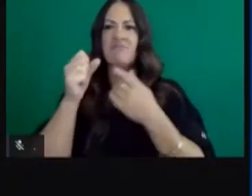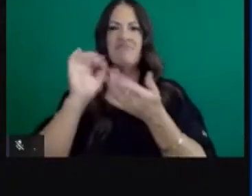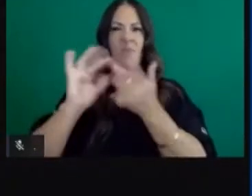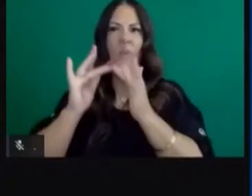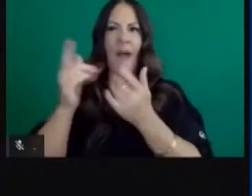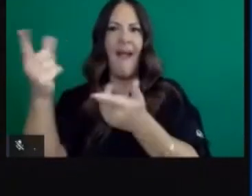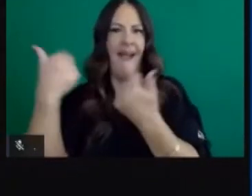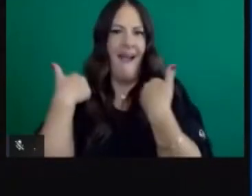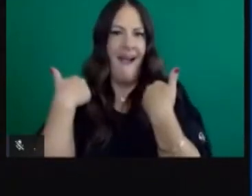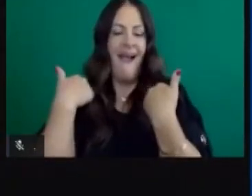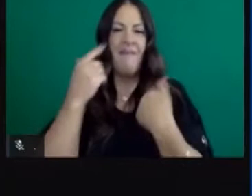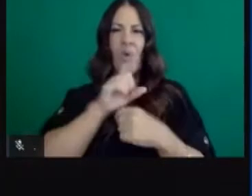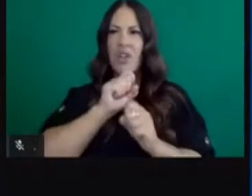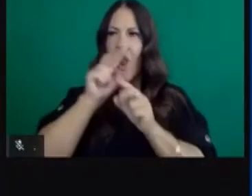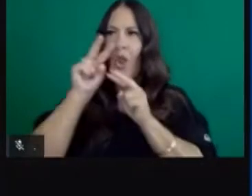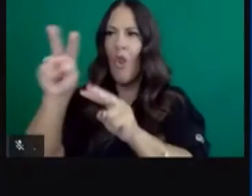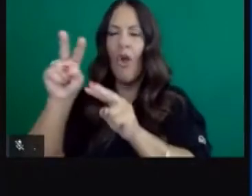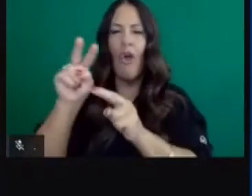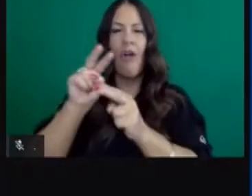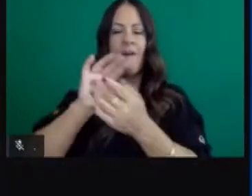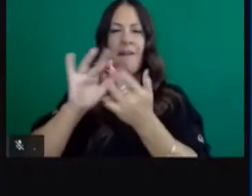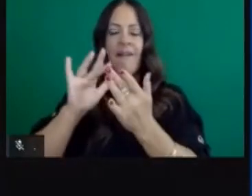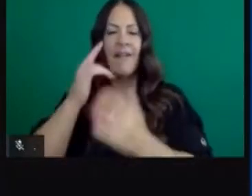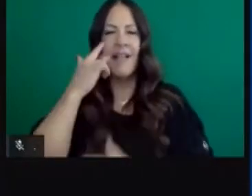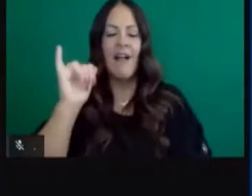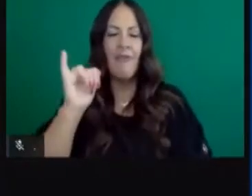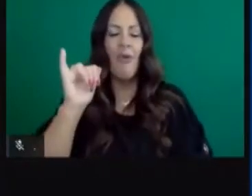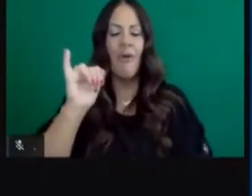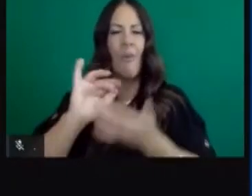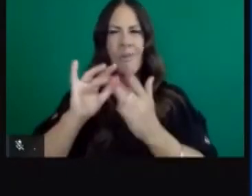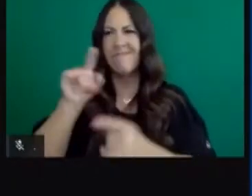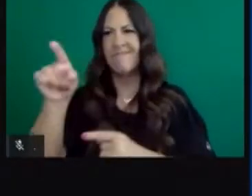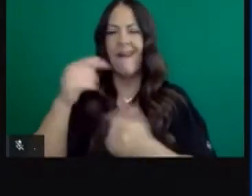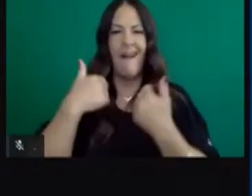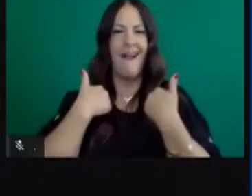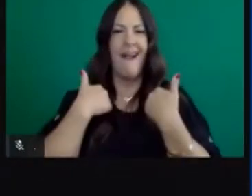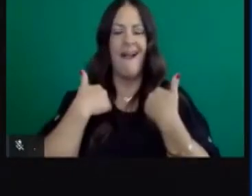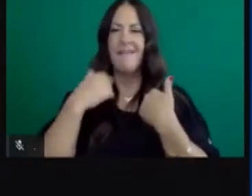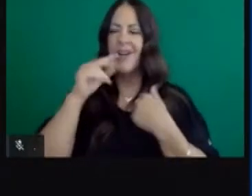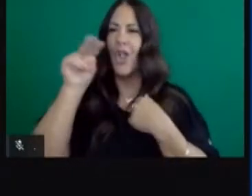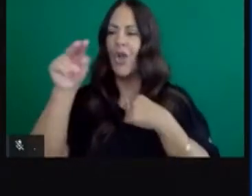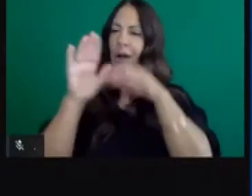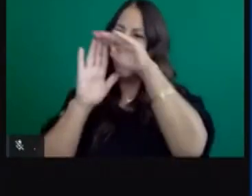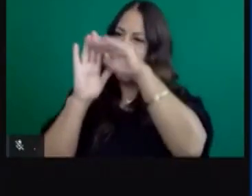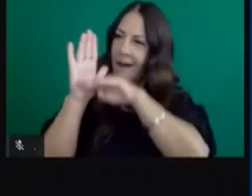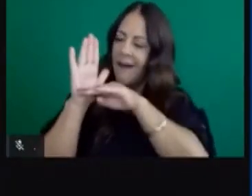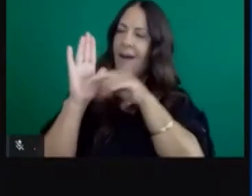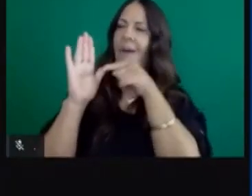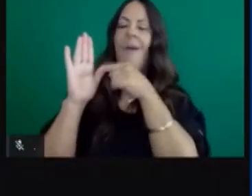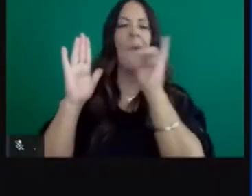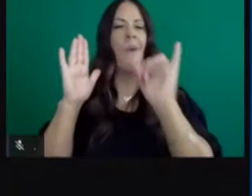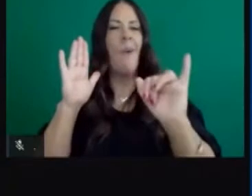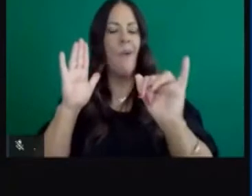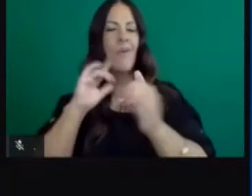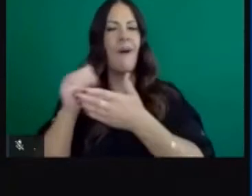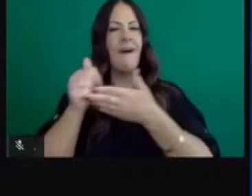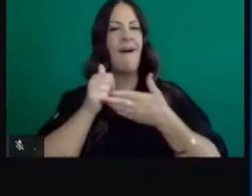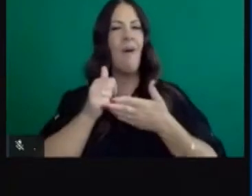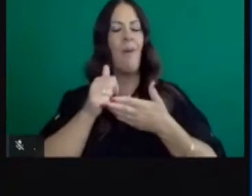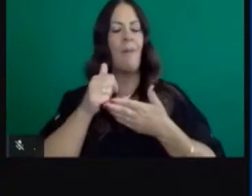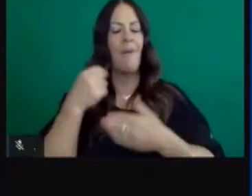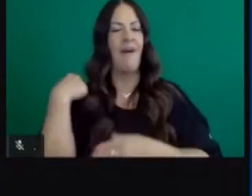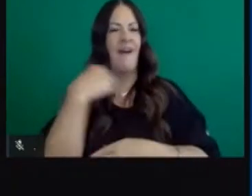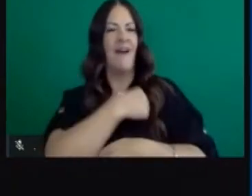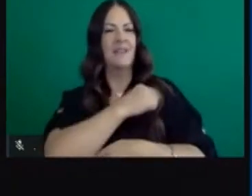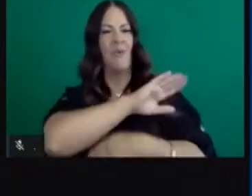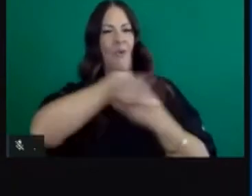available through the California websites that give us a reminder of those tools and even some valuable lessons on